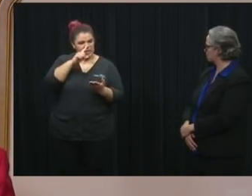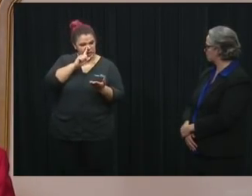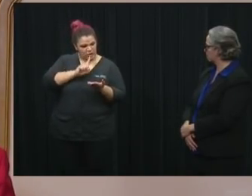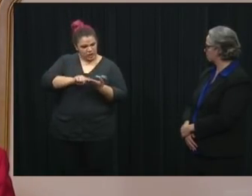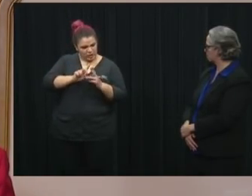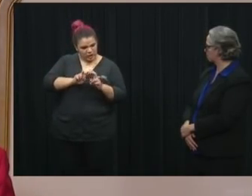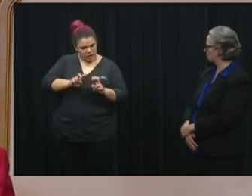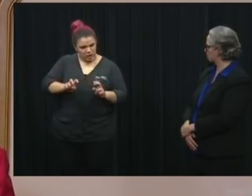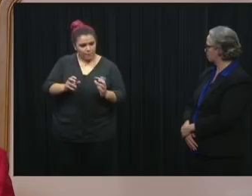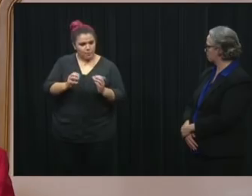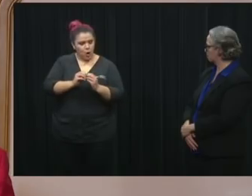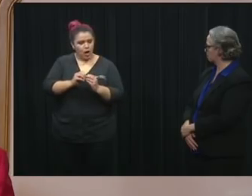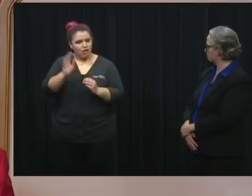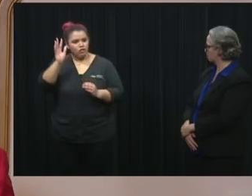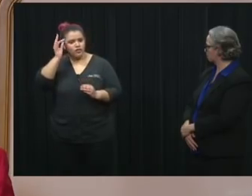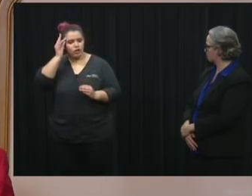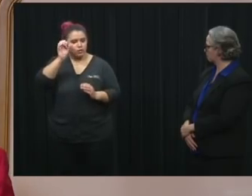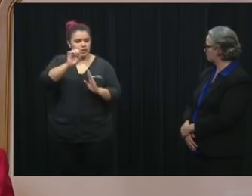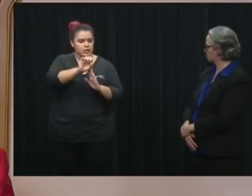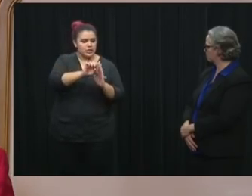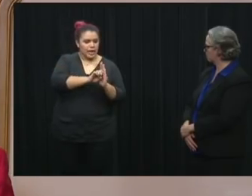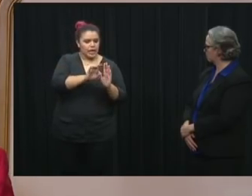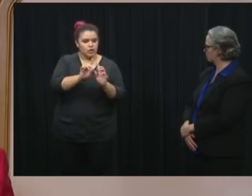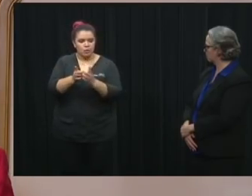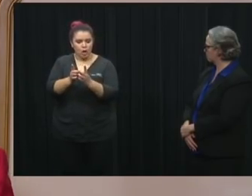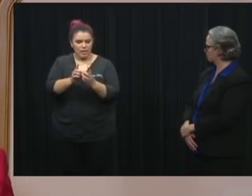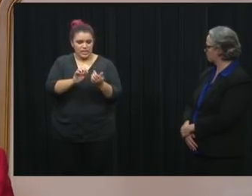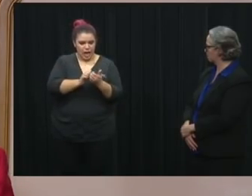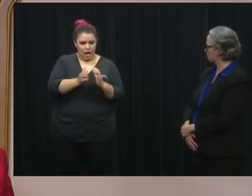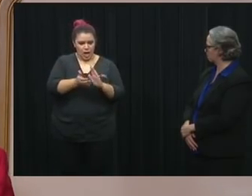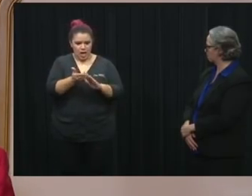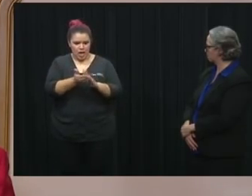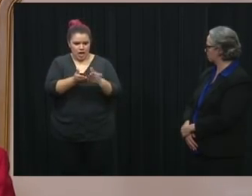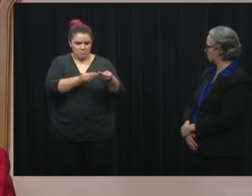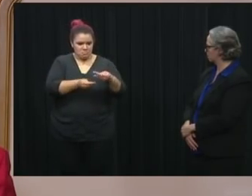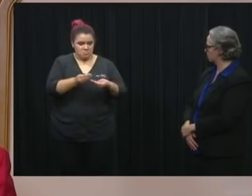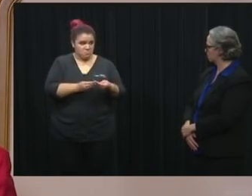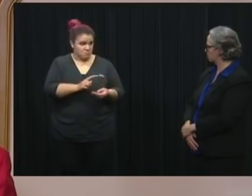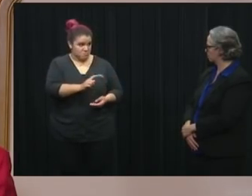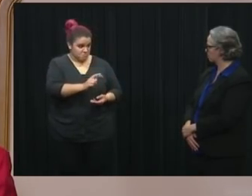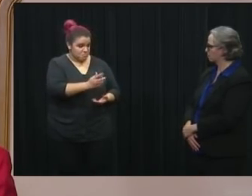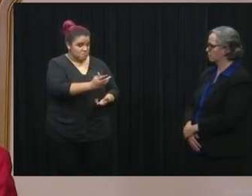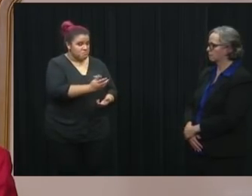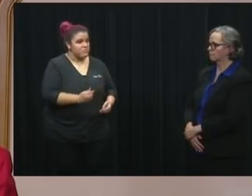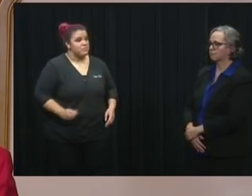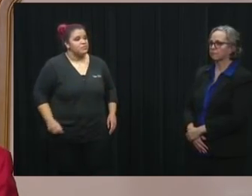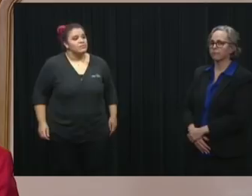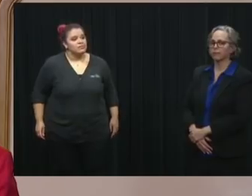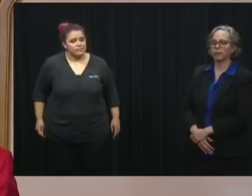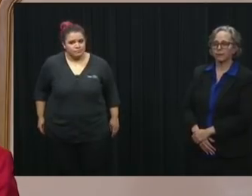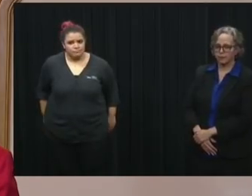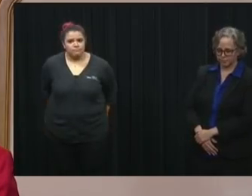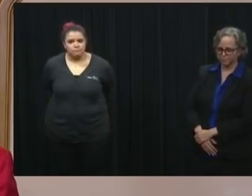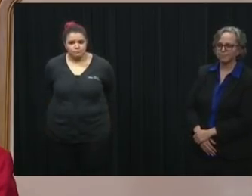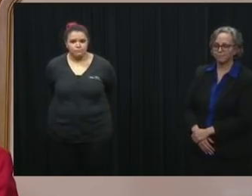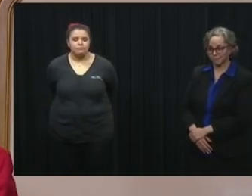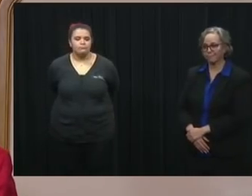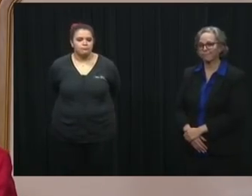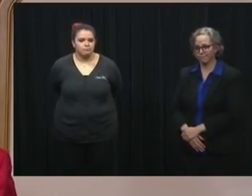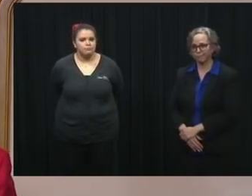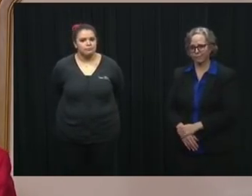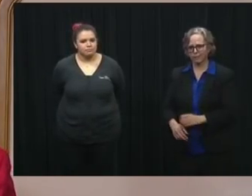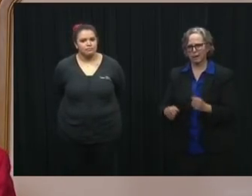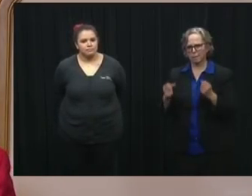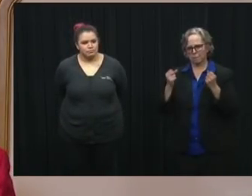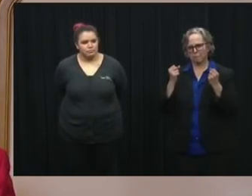Yes. You know, Randy, I've said many times that we've got to focus a lot more on public